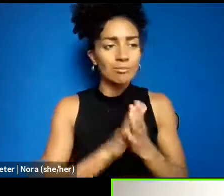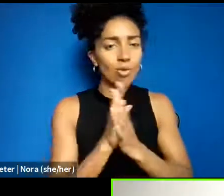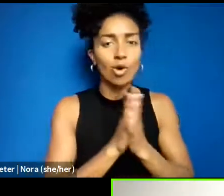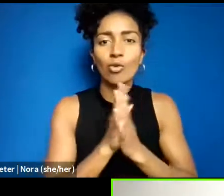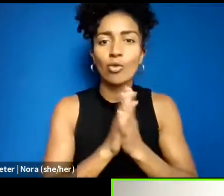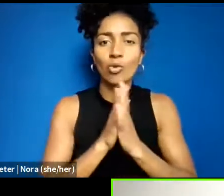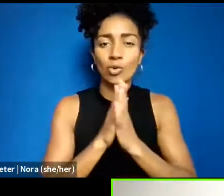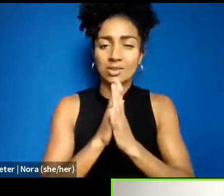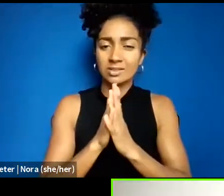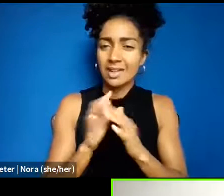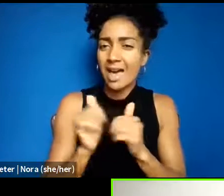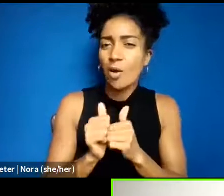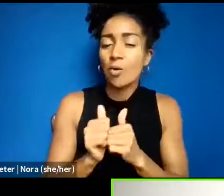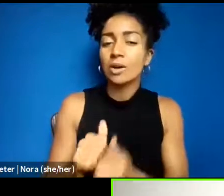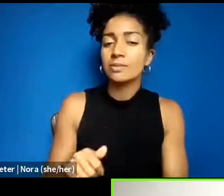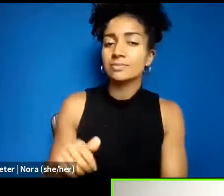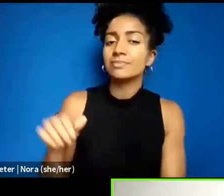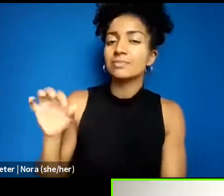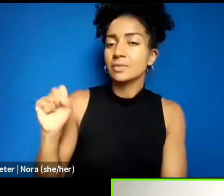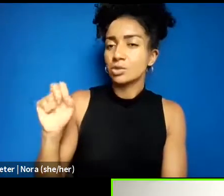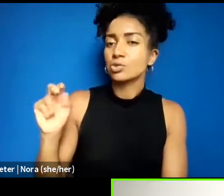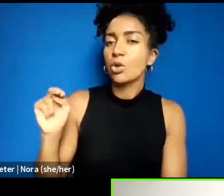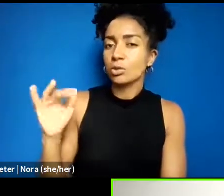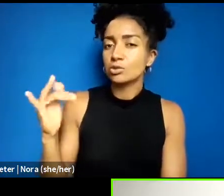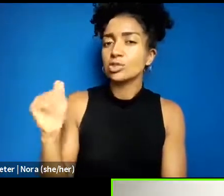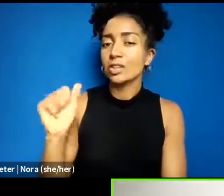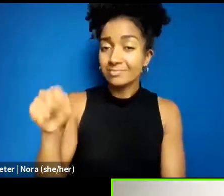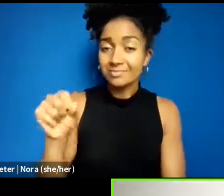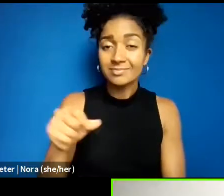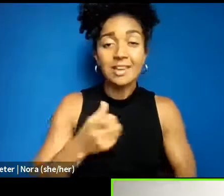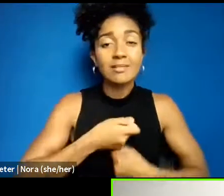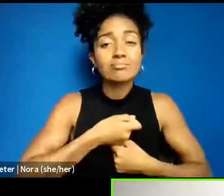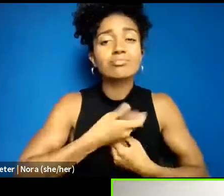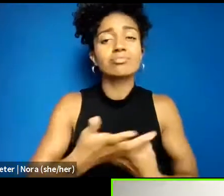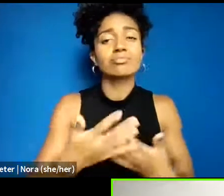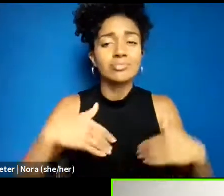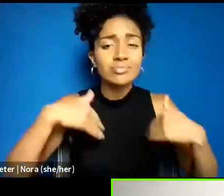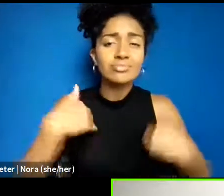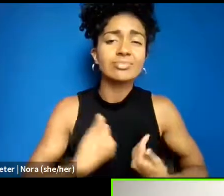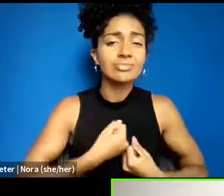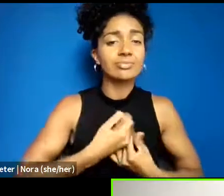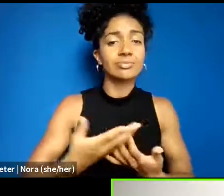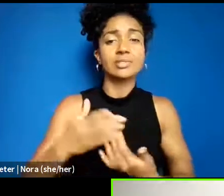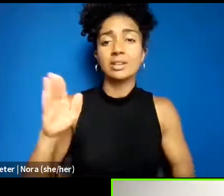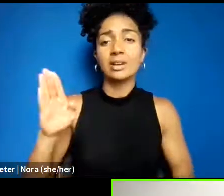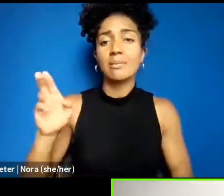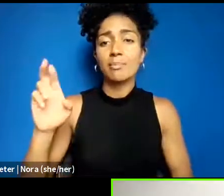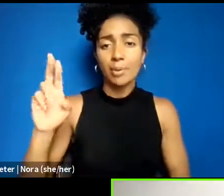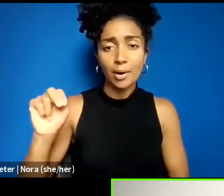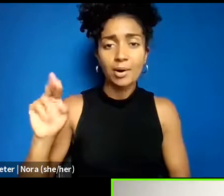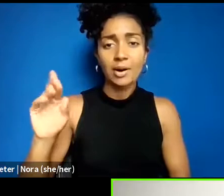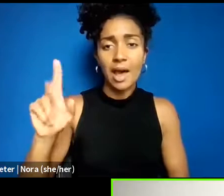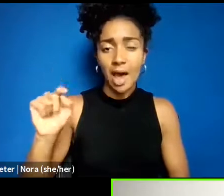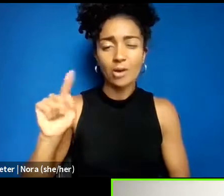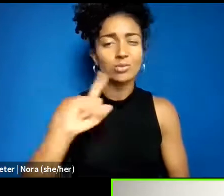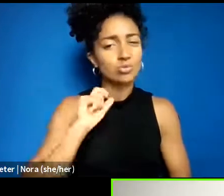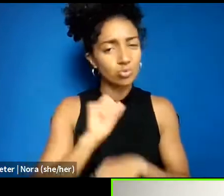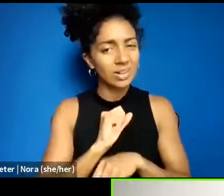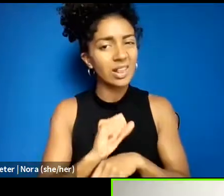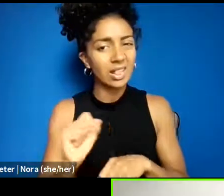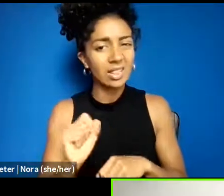fatigue and burnout is real. I think everyone is feeling it, right? Mm-hmm. We did at Asana, we did an anatomy of